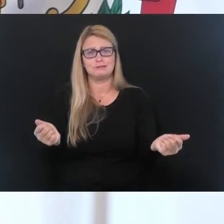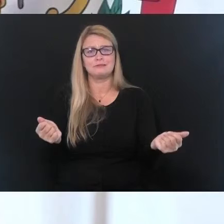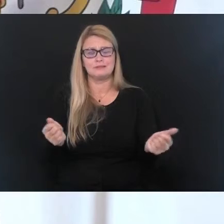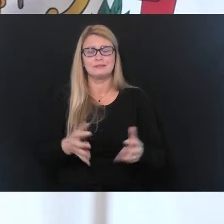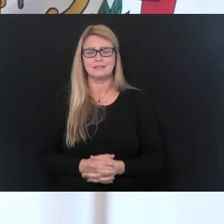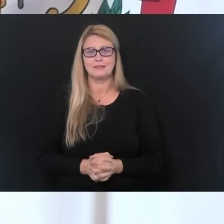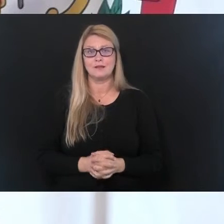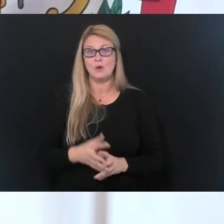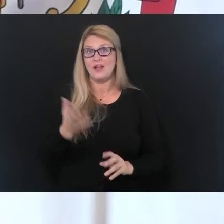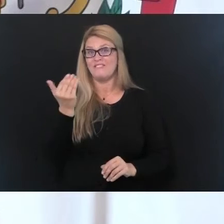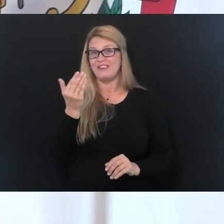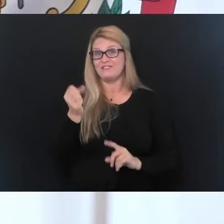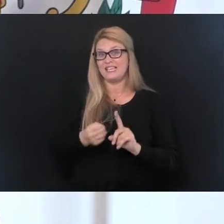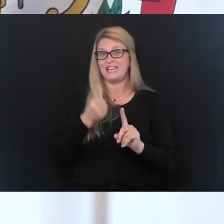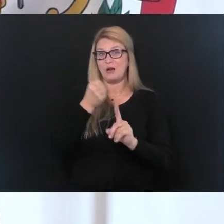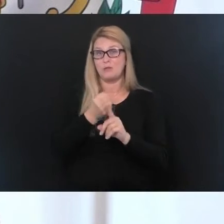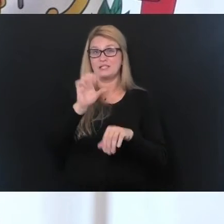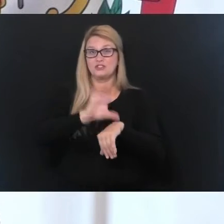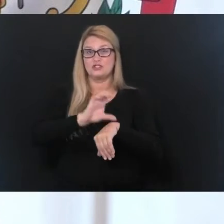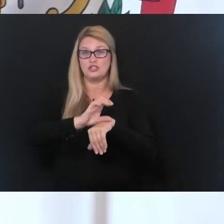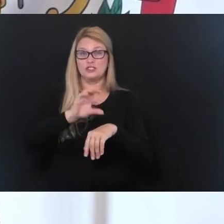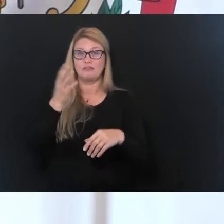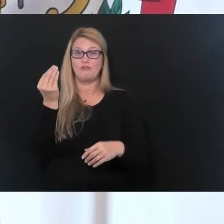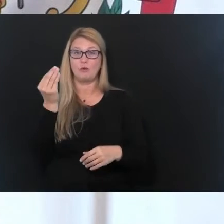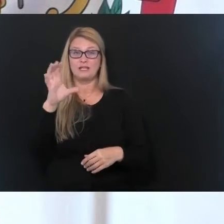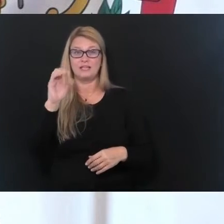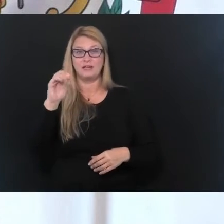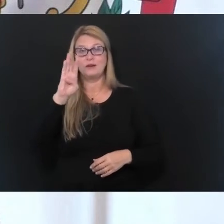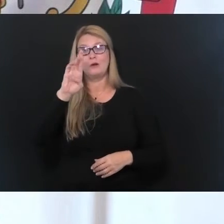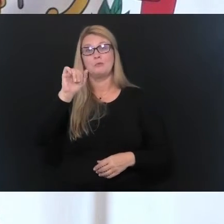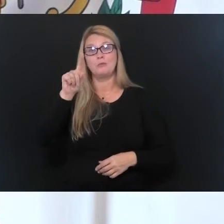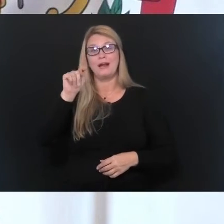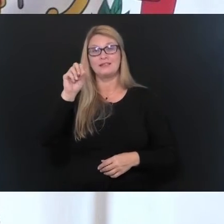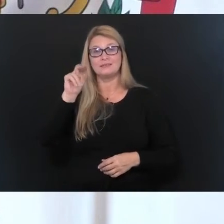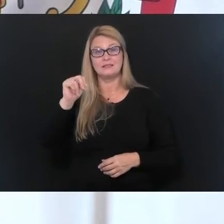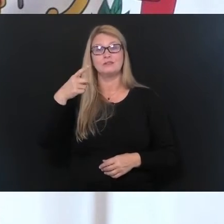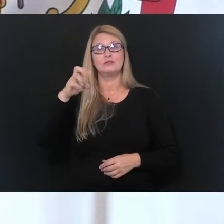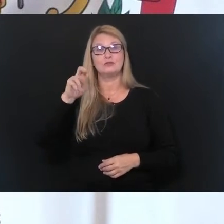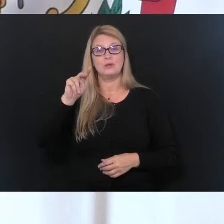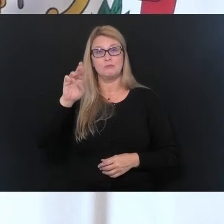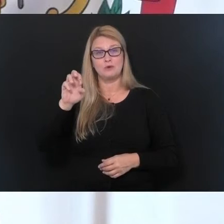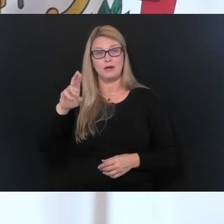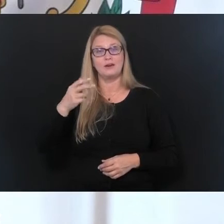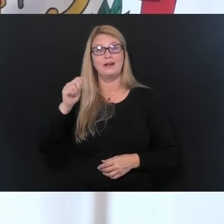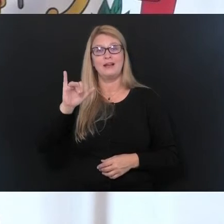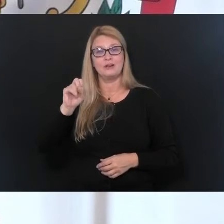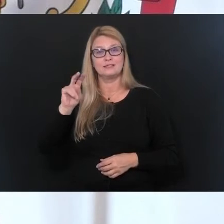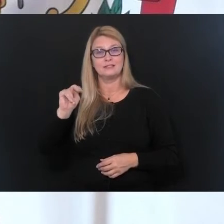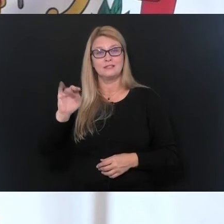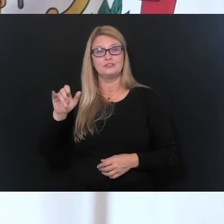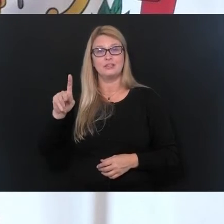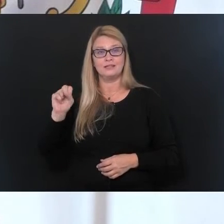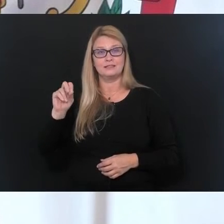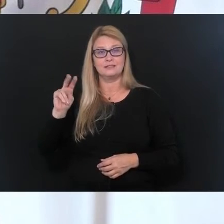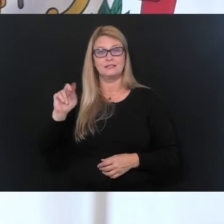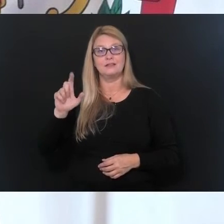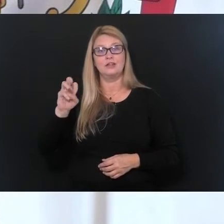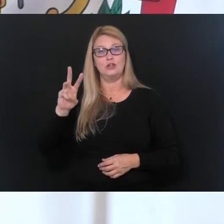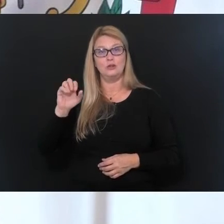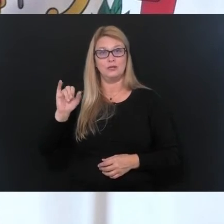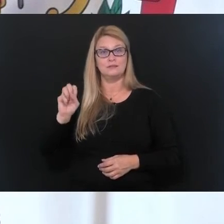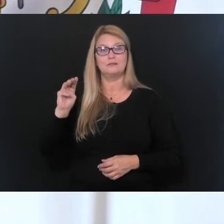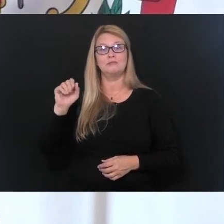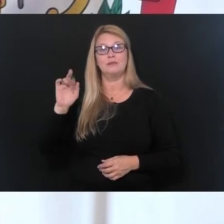have 15 outbreaks in churches in 14 counties. That's Braxton, Greenbrier, Harrison, Jackson, Lewis,